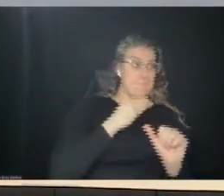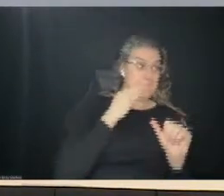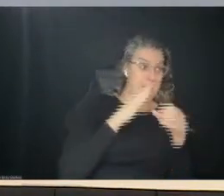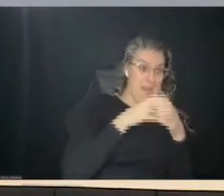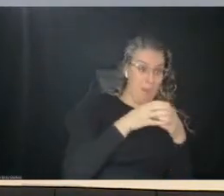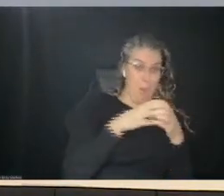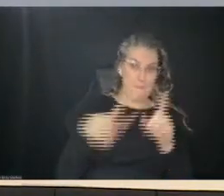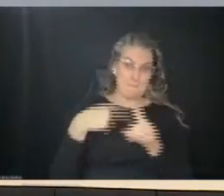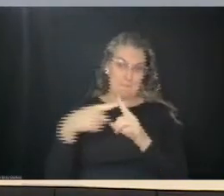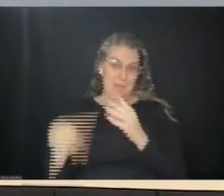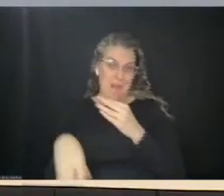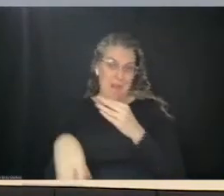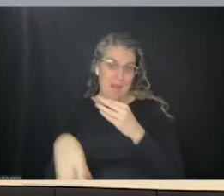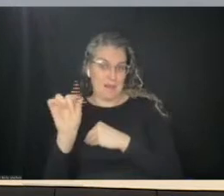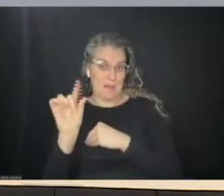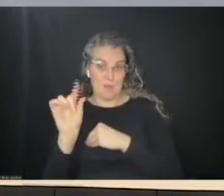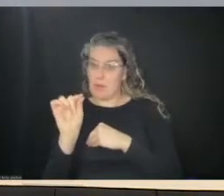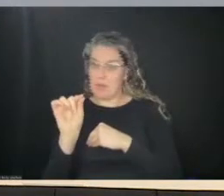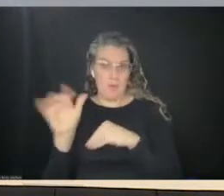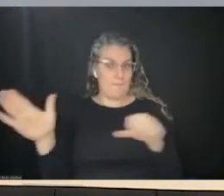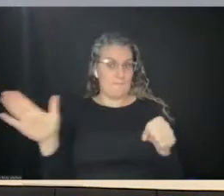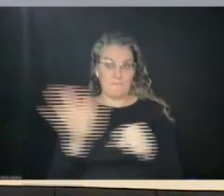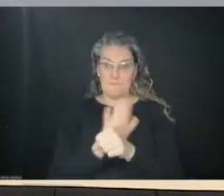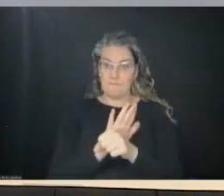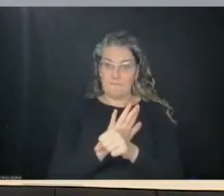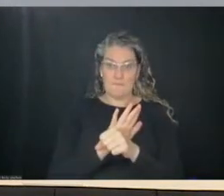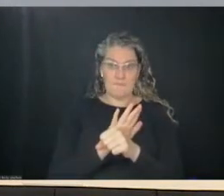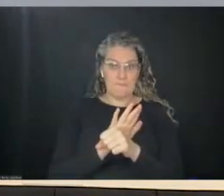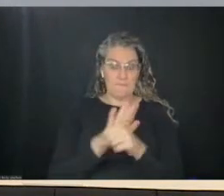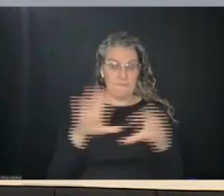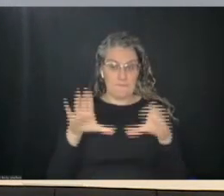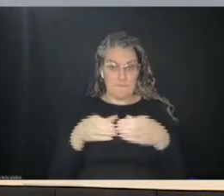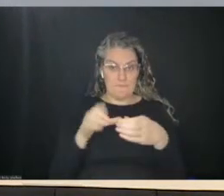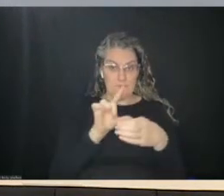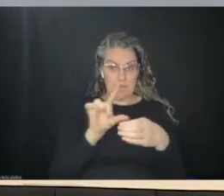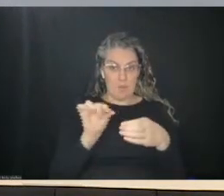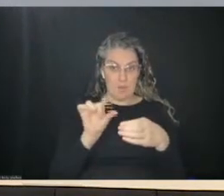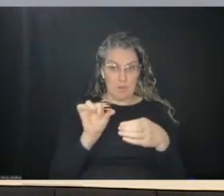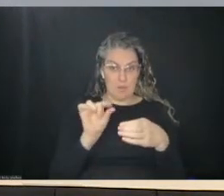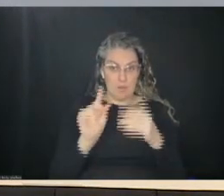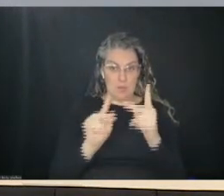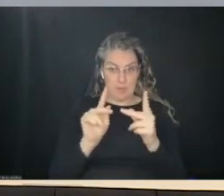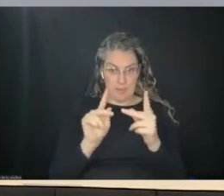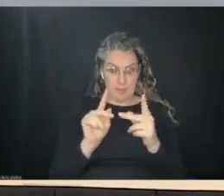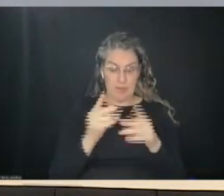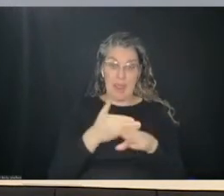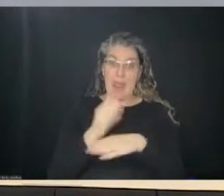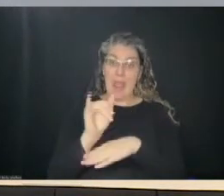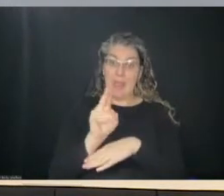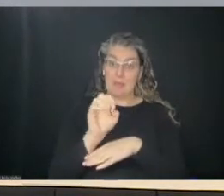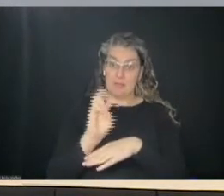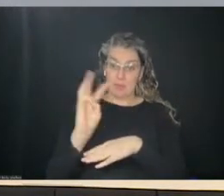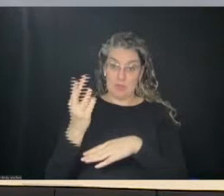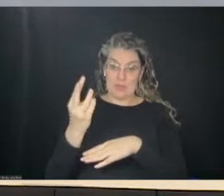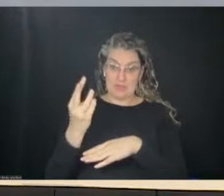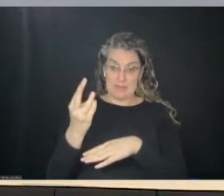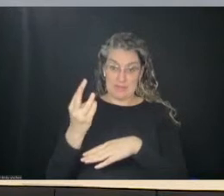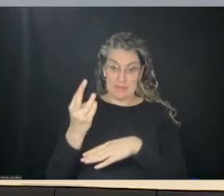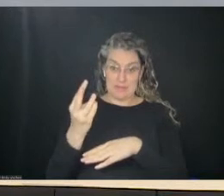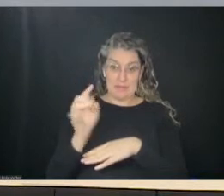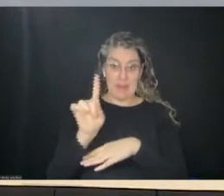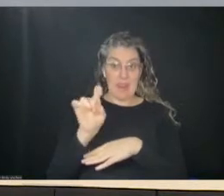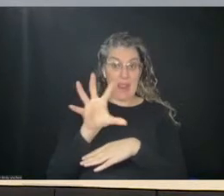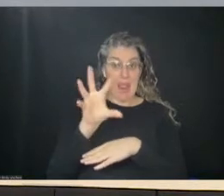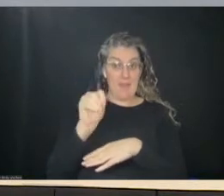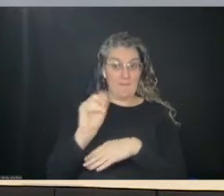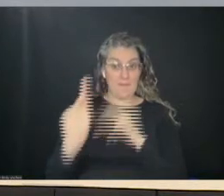20, but a gathering of 20 people. Again, on June 6th, up to 150 people in cohorts are permitted at